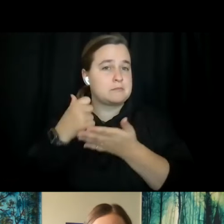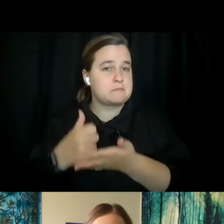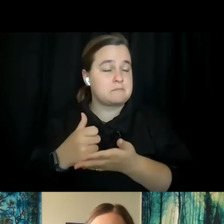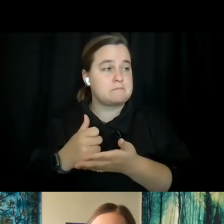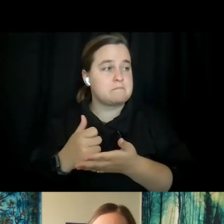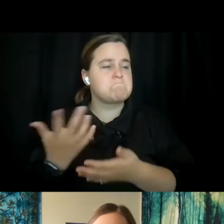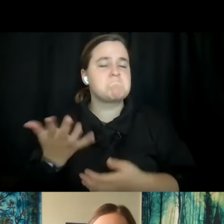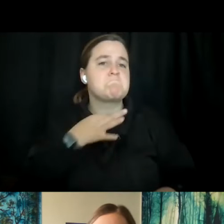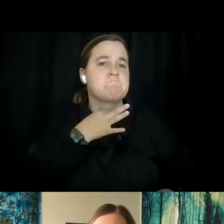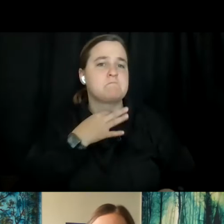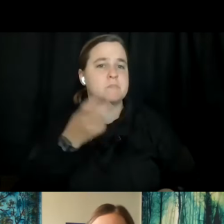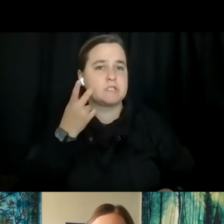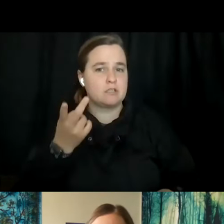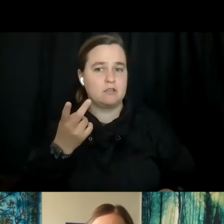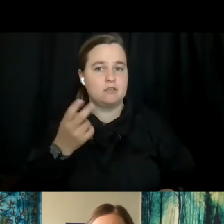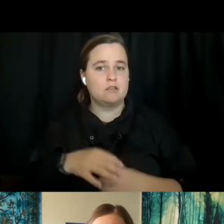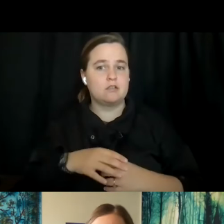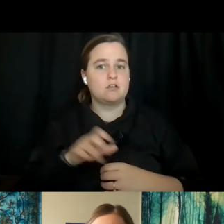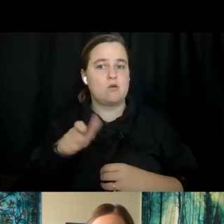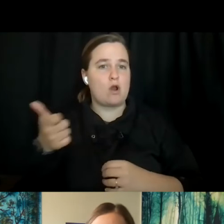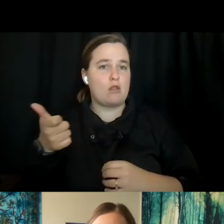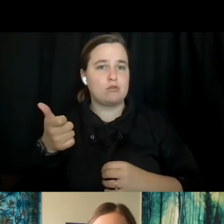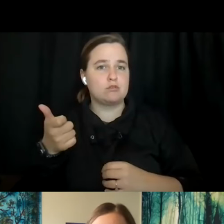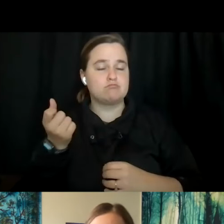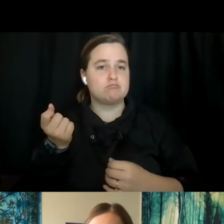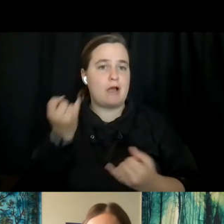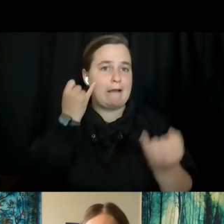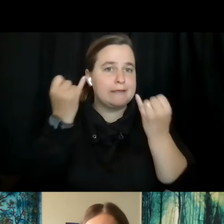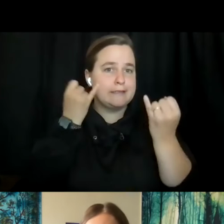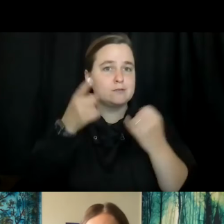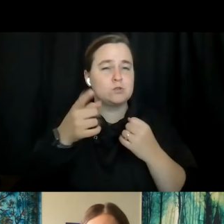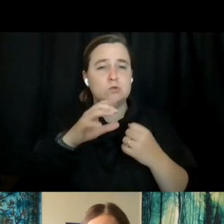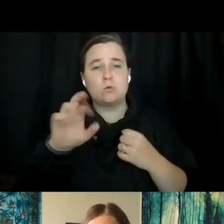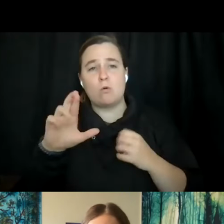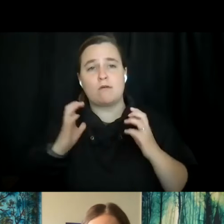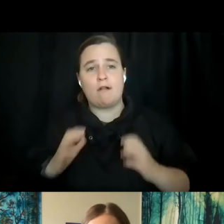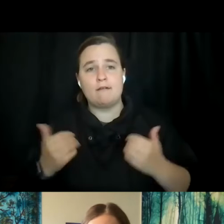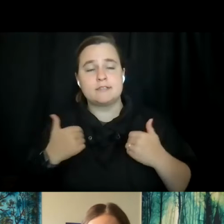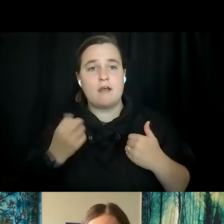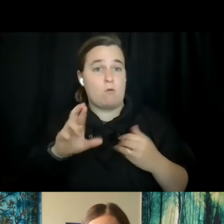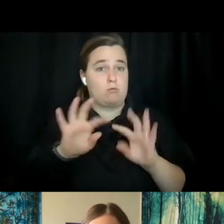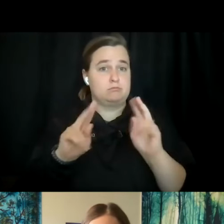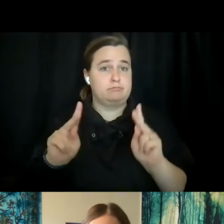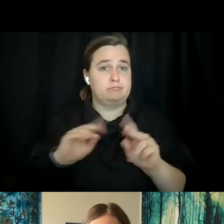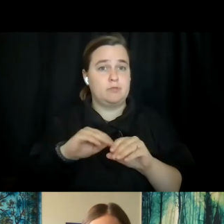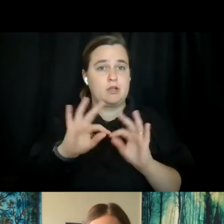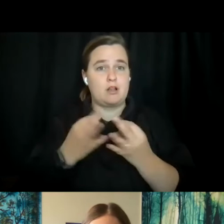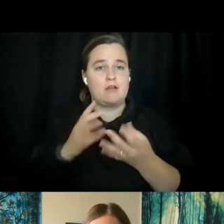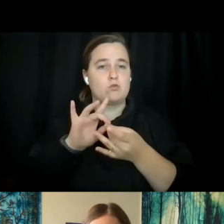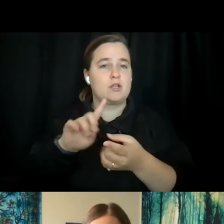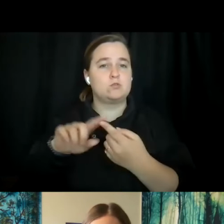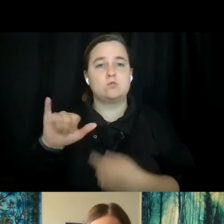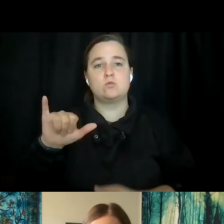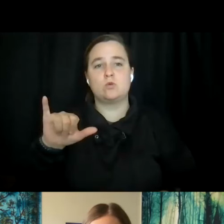see what other perceptions you or your clients or people in your life have about yoga. So